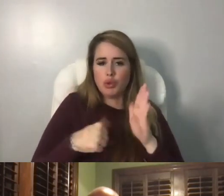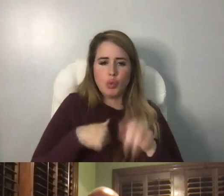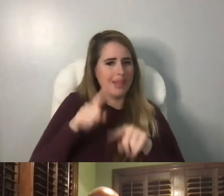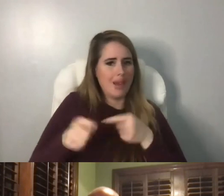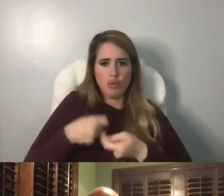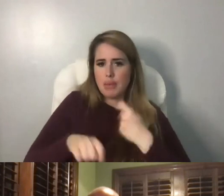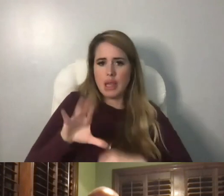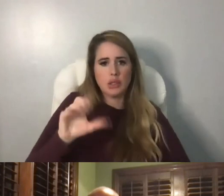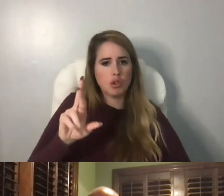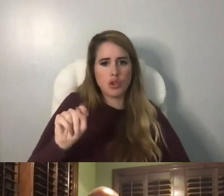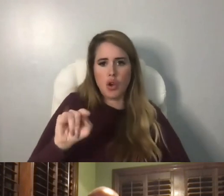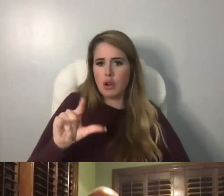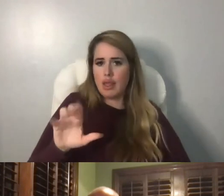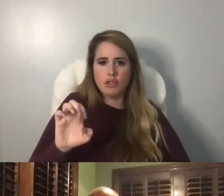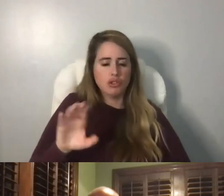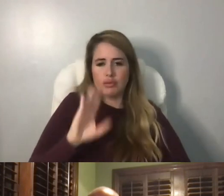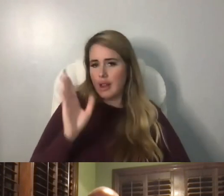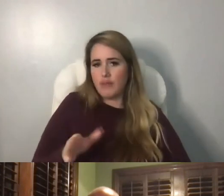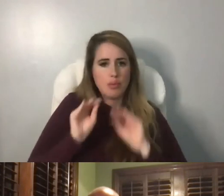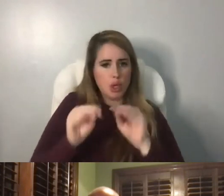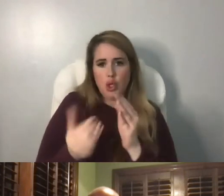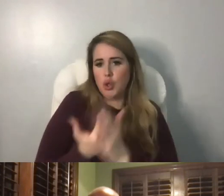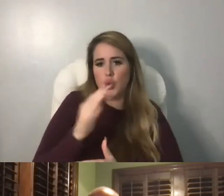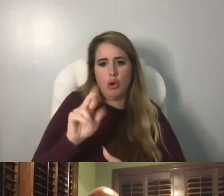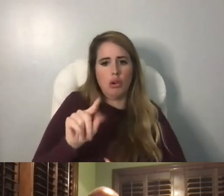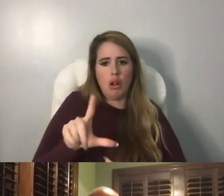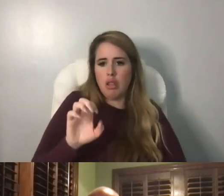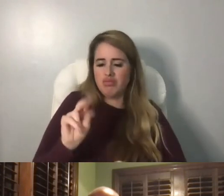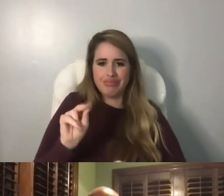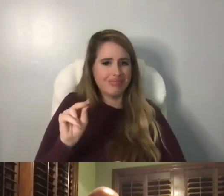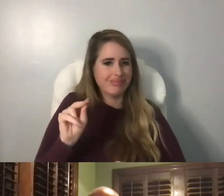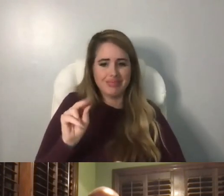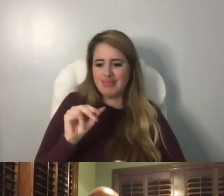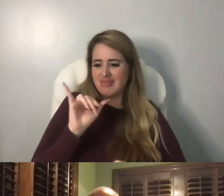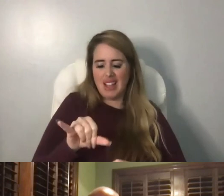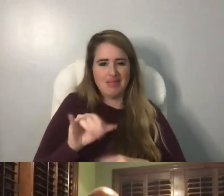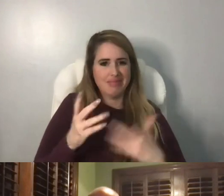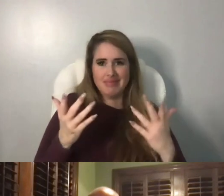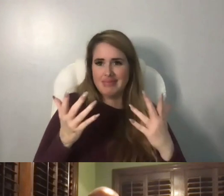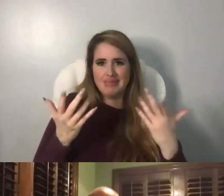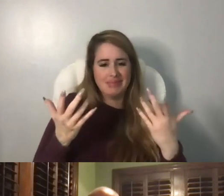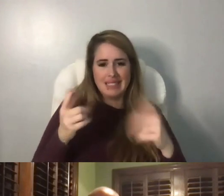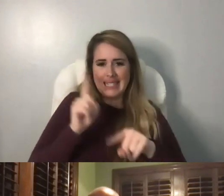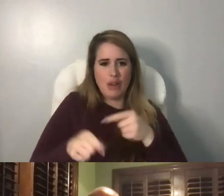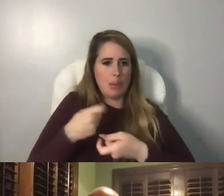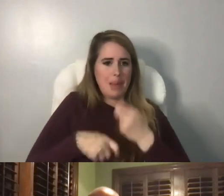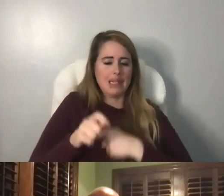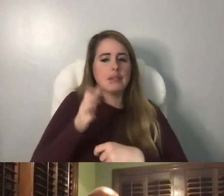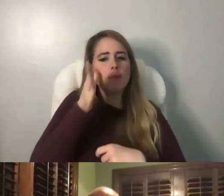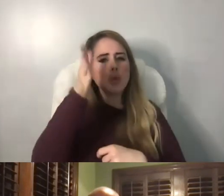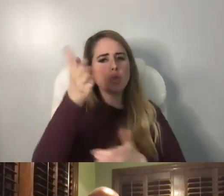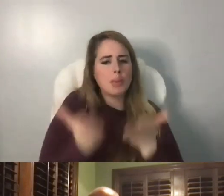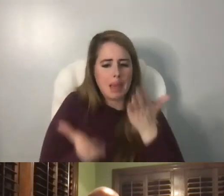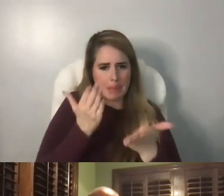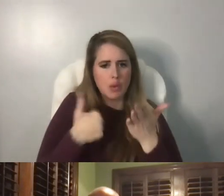replace cartilage. So we are never going to put new cartilage on a joint at this time. I think at some point in the future,